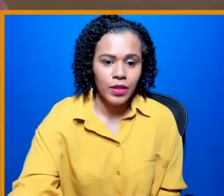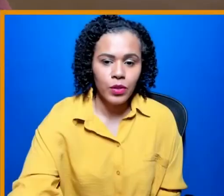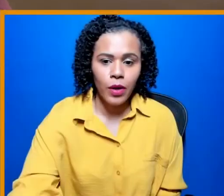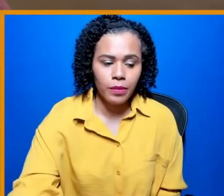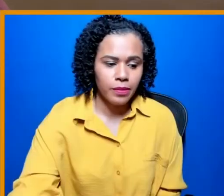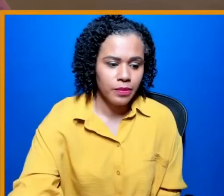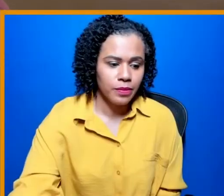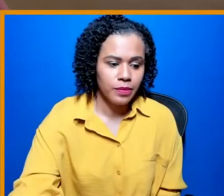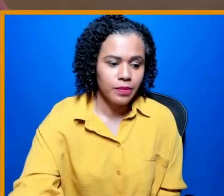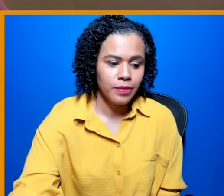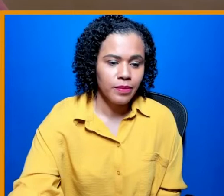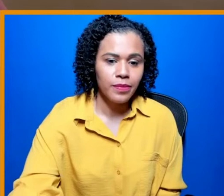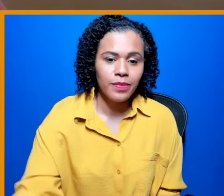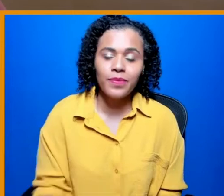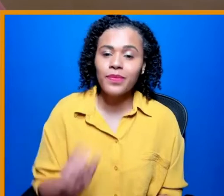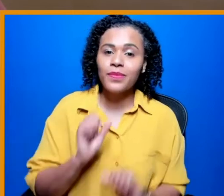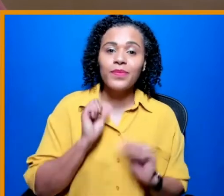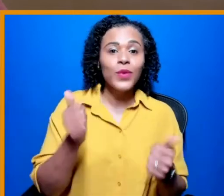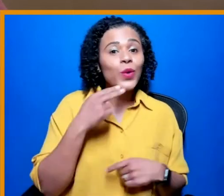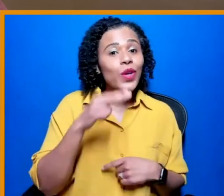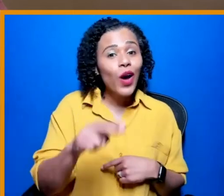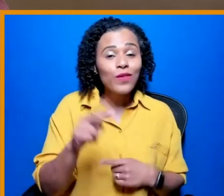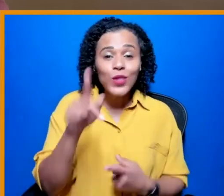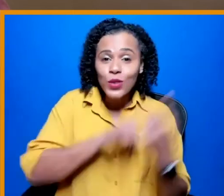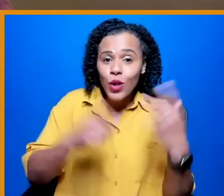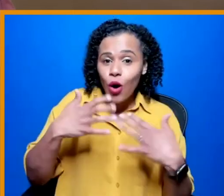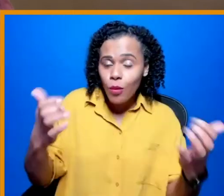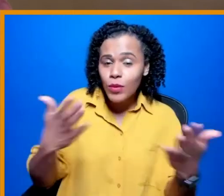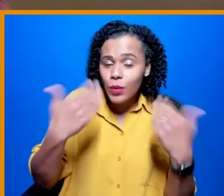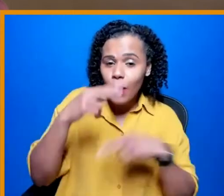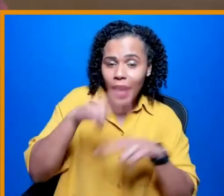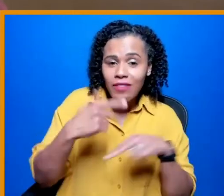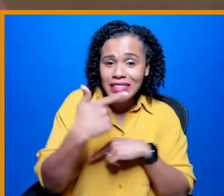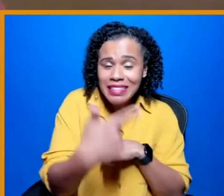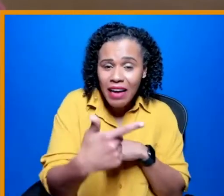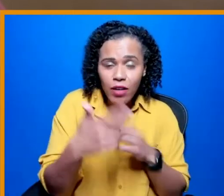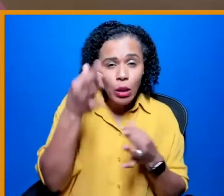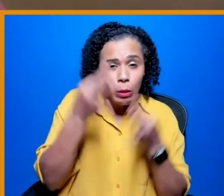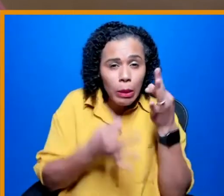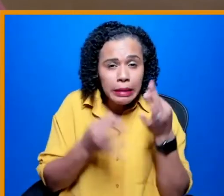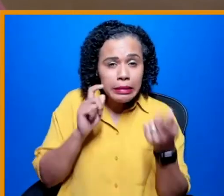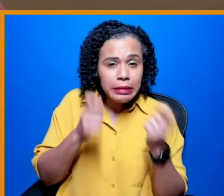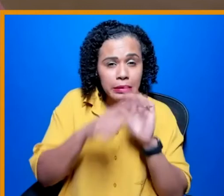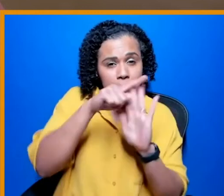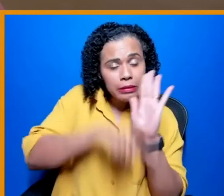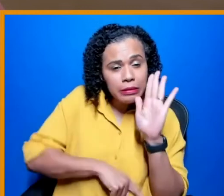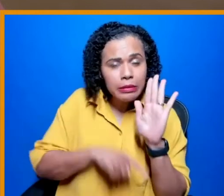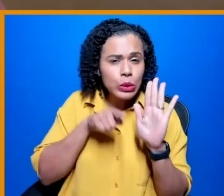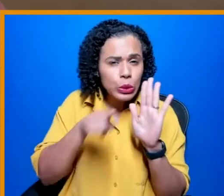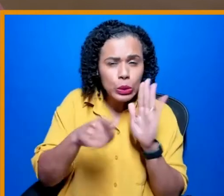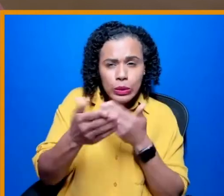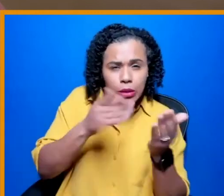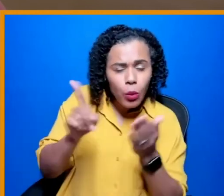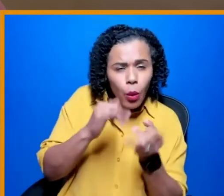Right, good afternoon, Conference, and welcome to F7, Political Reform to Tackle Sleaze, which you will find on page 22 of